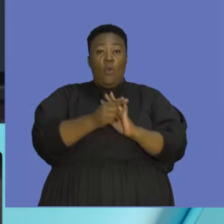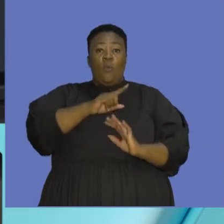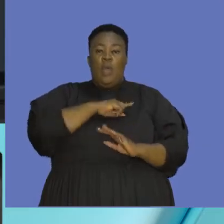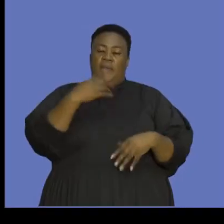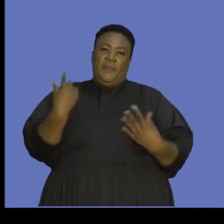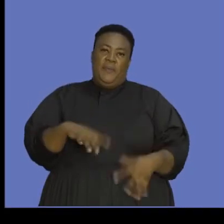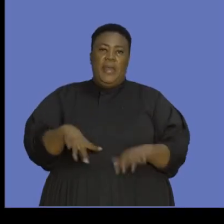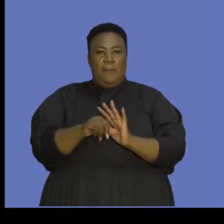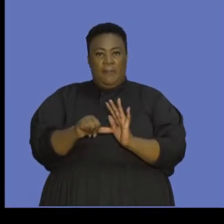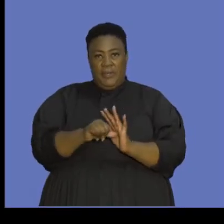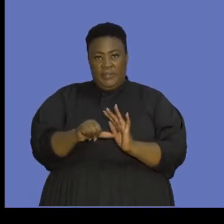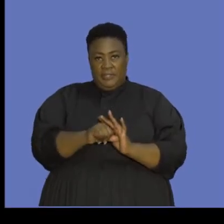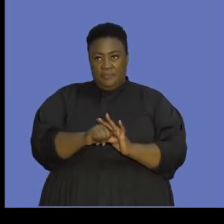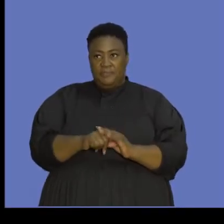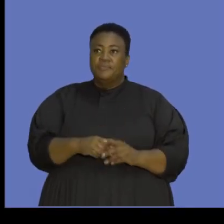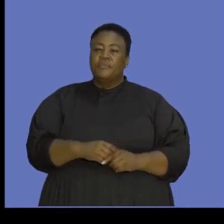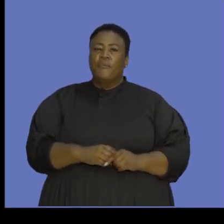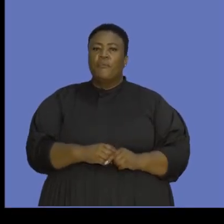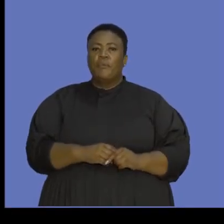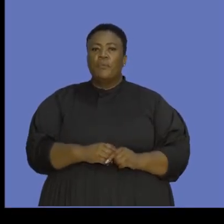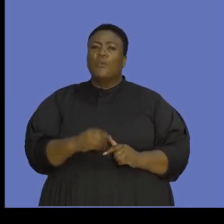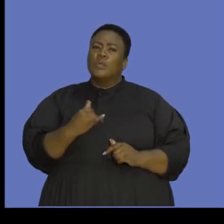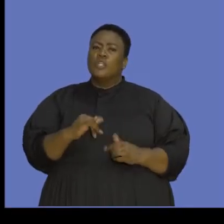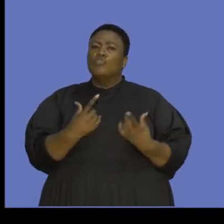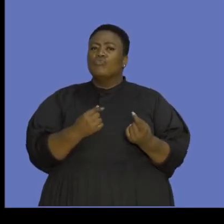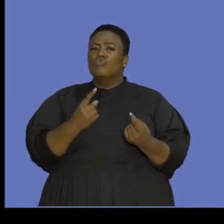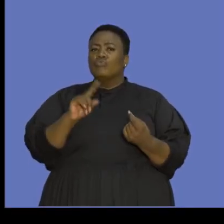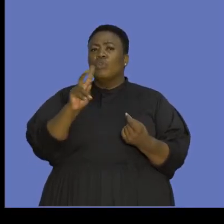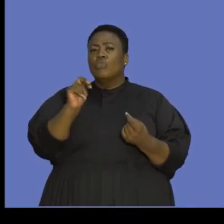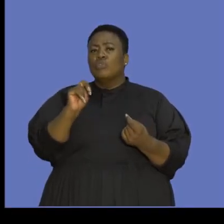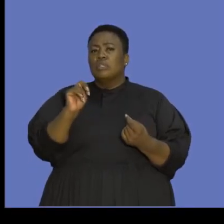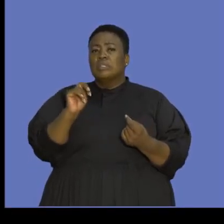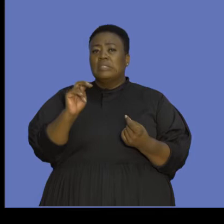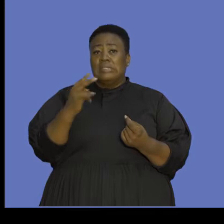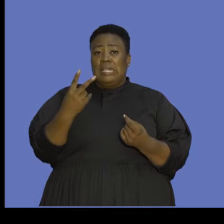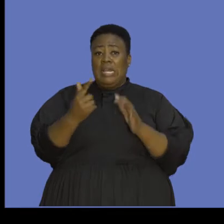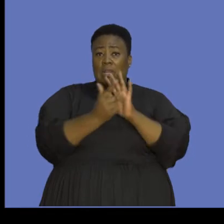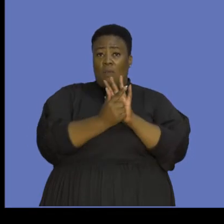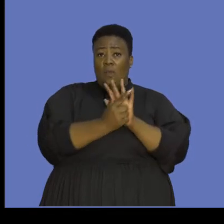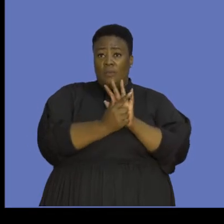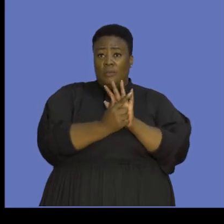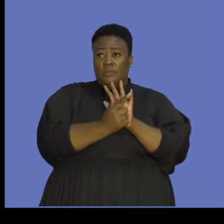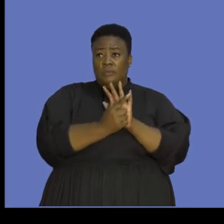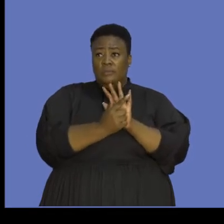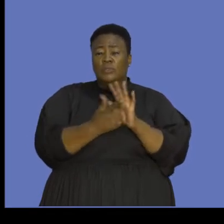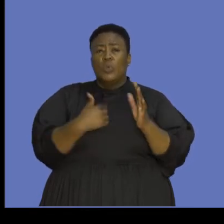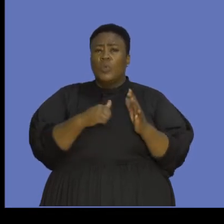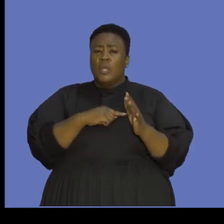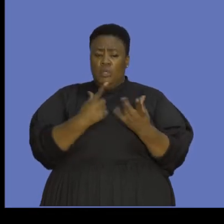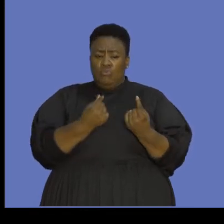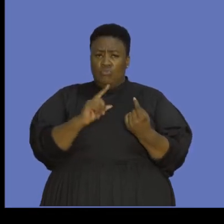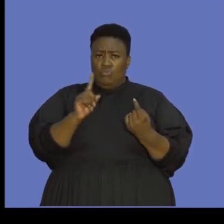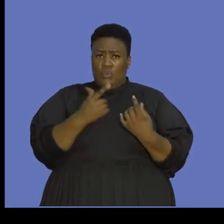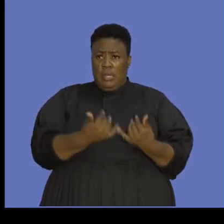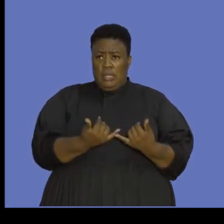important. Okay, so we're still looking at Newton's second law, and what we're going to do now